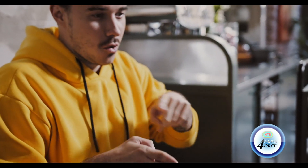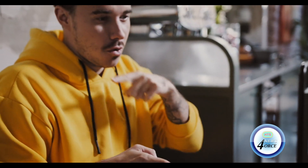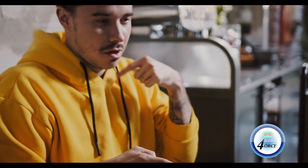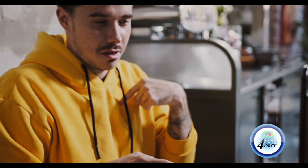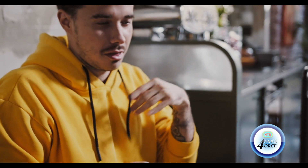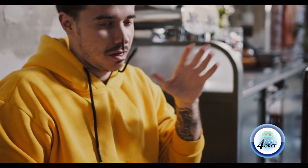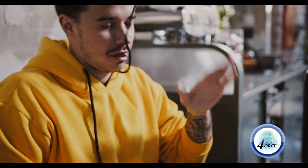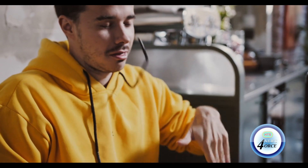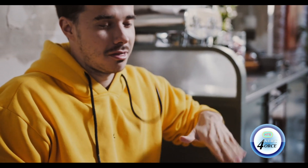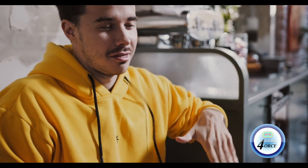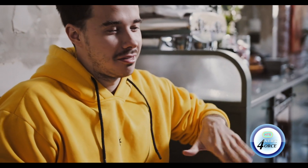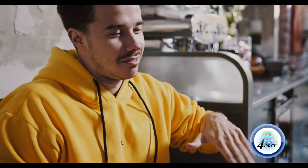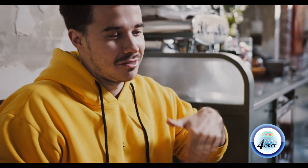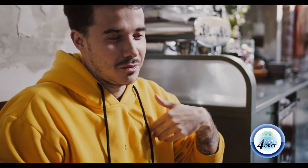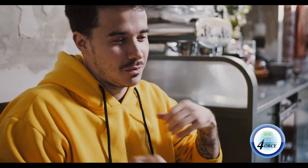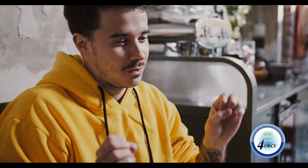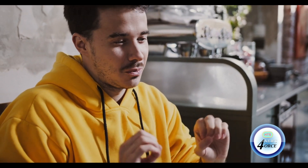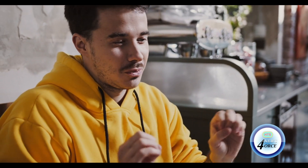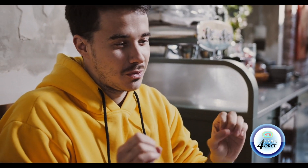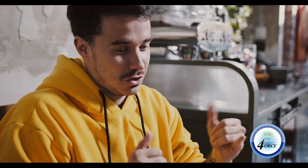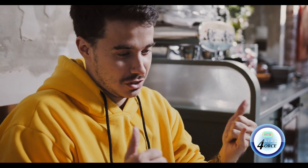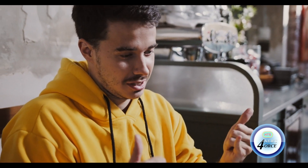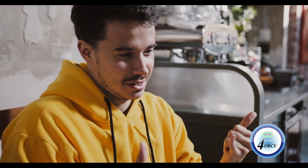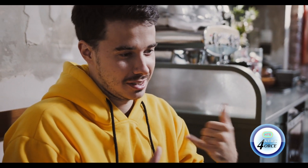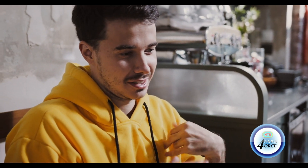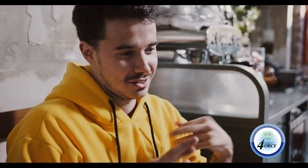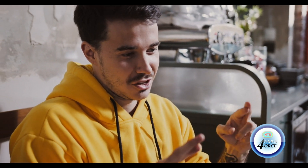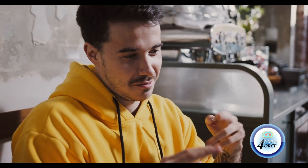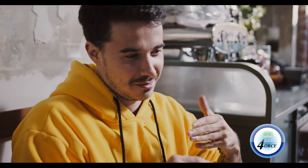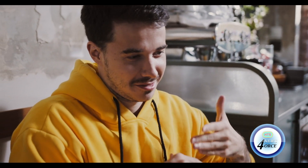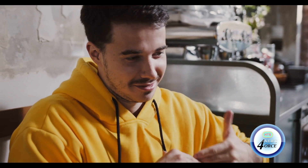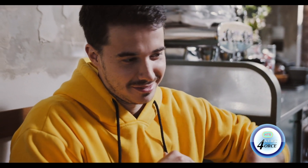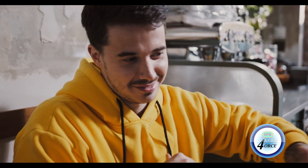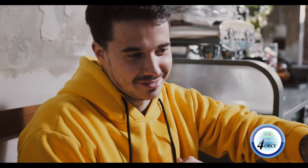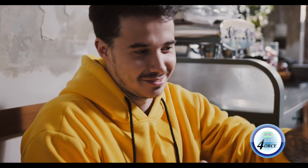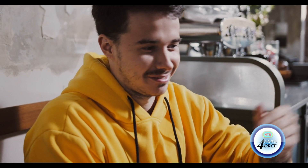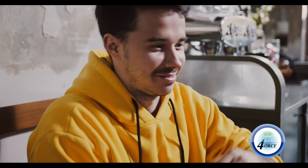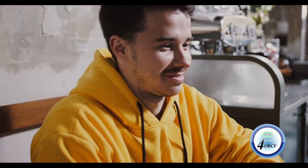side or the opposition. Gina Filippi, HTS News Force.